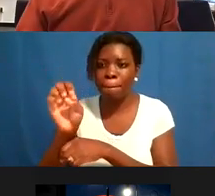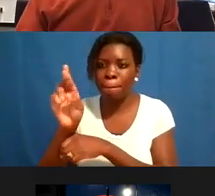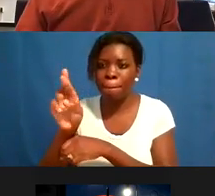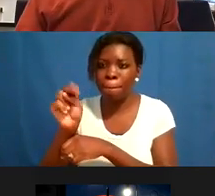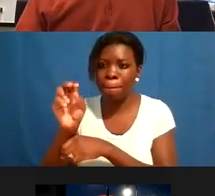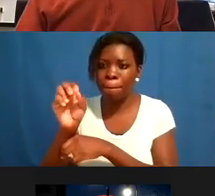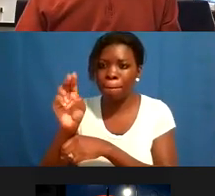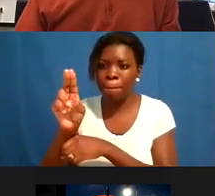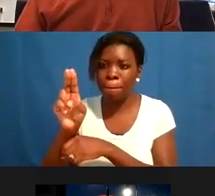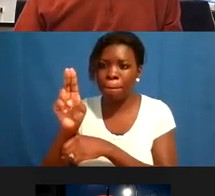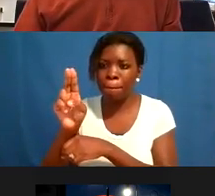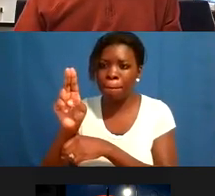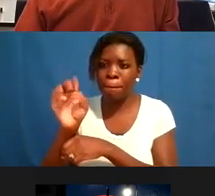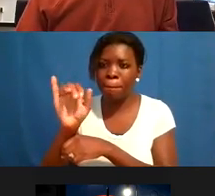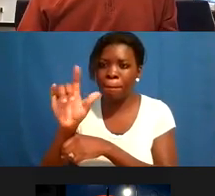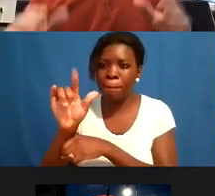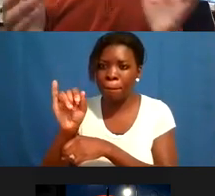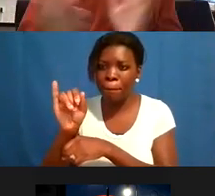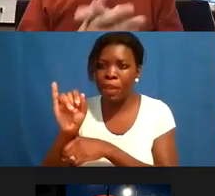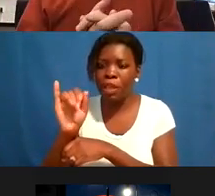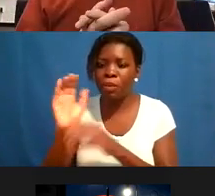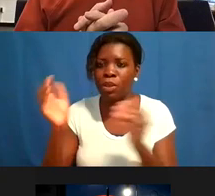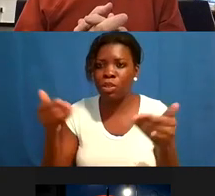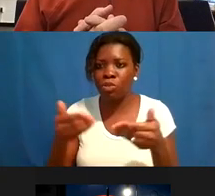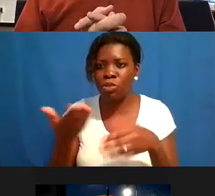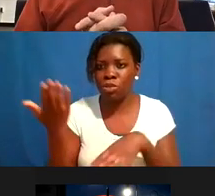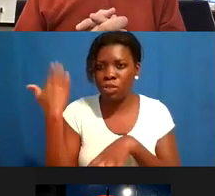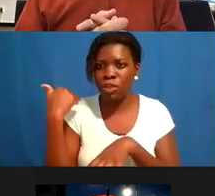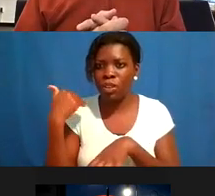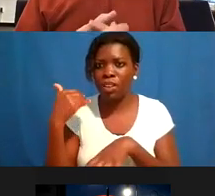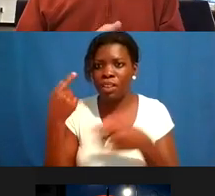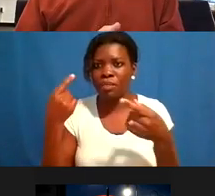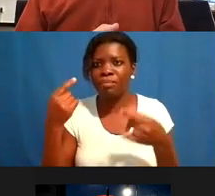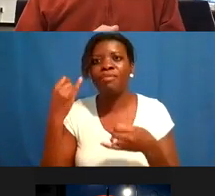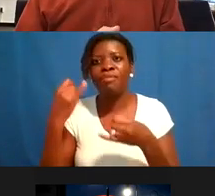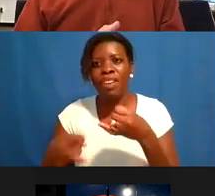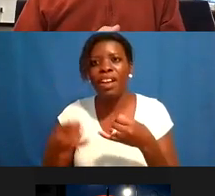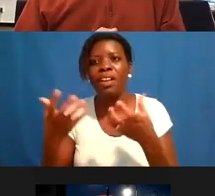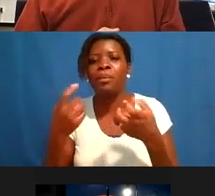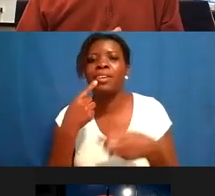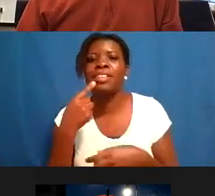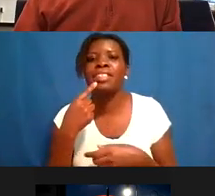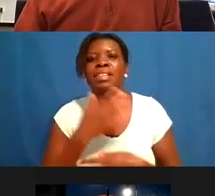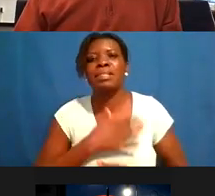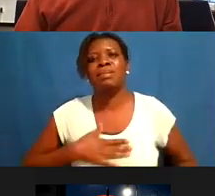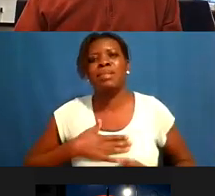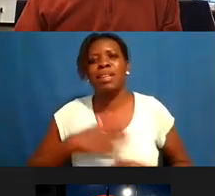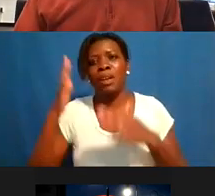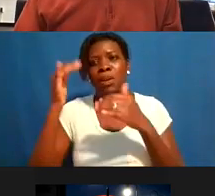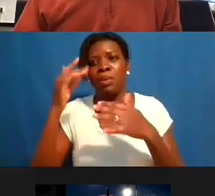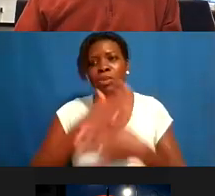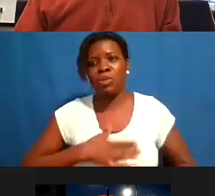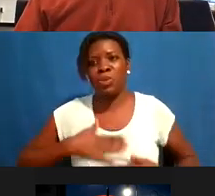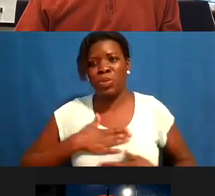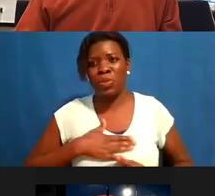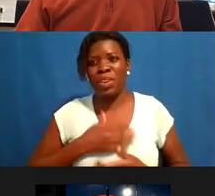tried to illustrate for you. And finally, I will just say, please, we hope you enjoy a very safe and happy